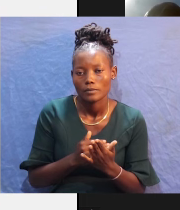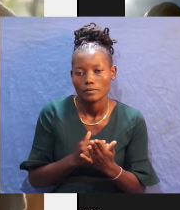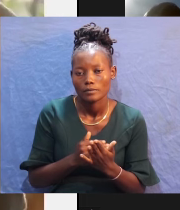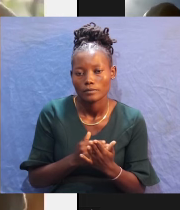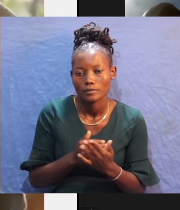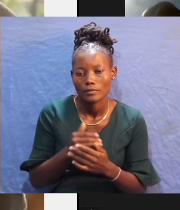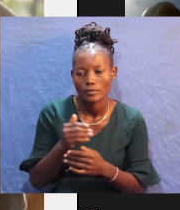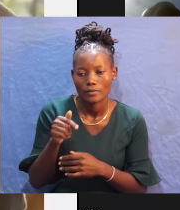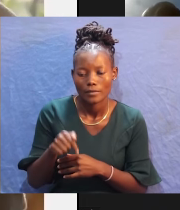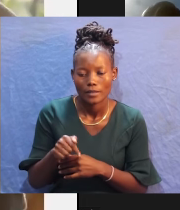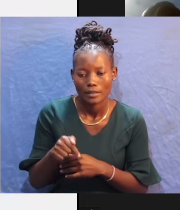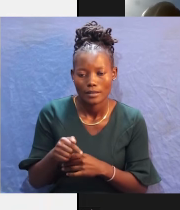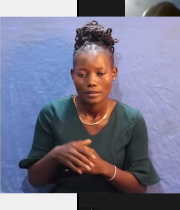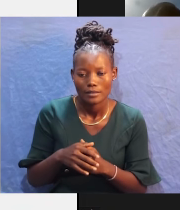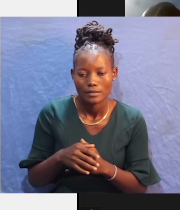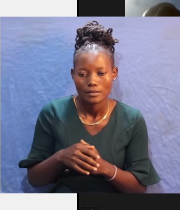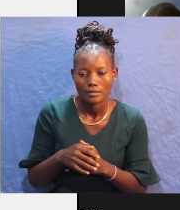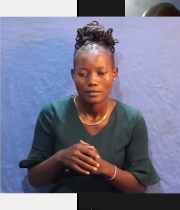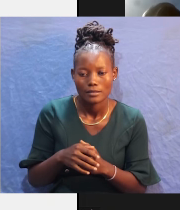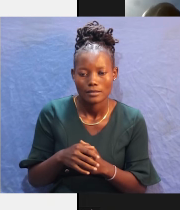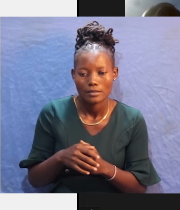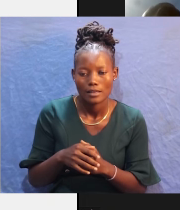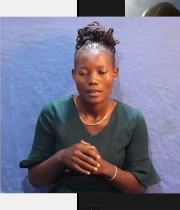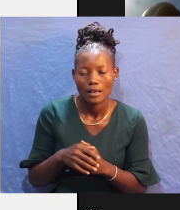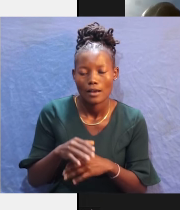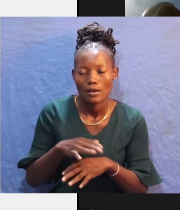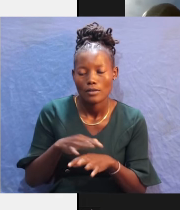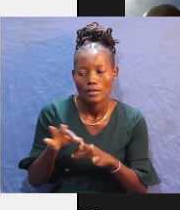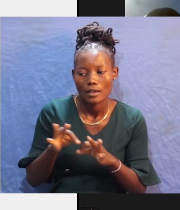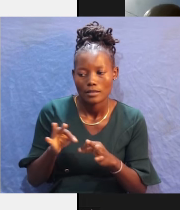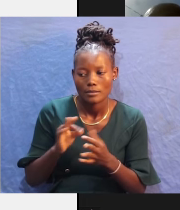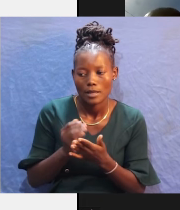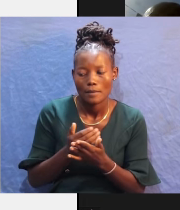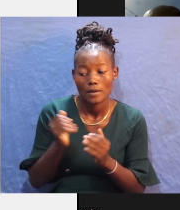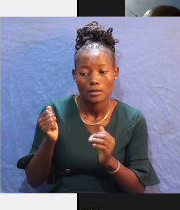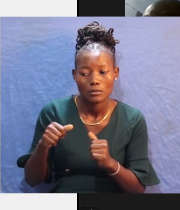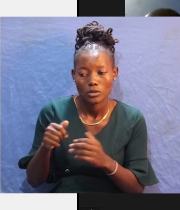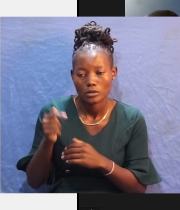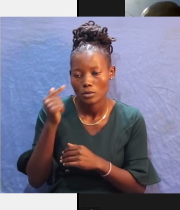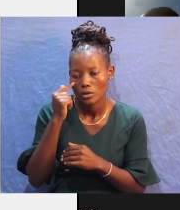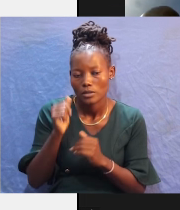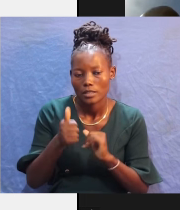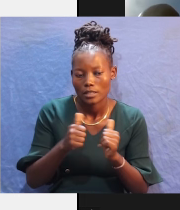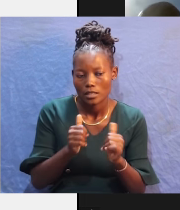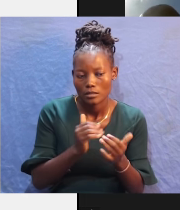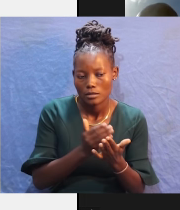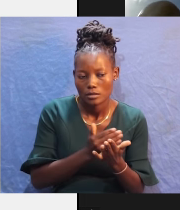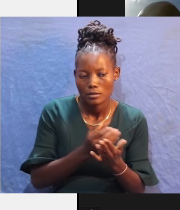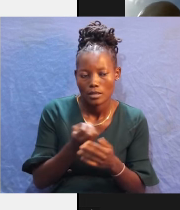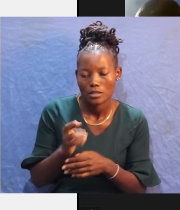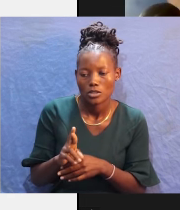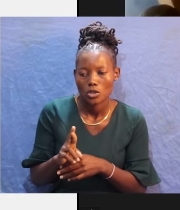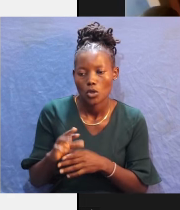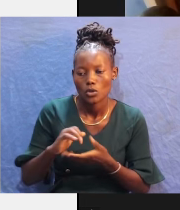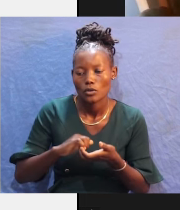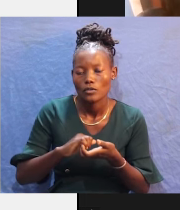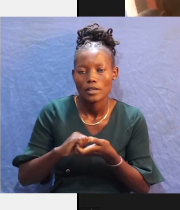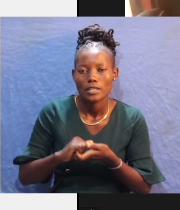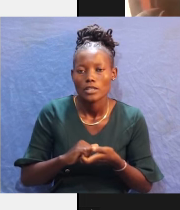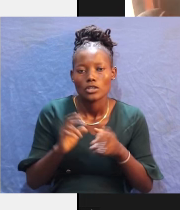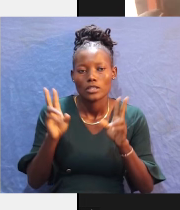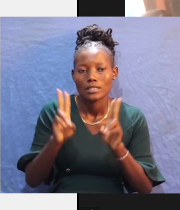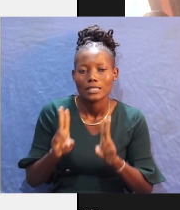And this is the element that I already explained to you. So as you can see, the sports sector comes with the sport club, sport federation,